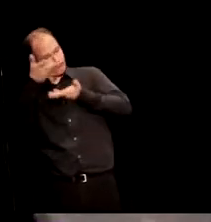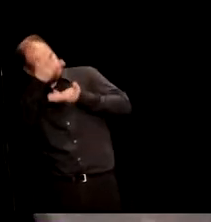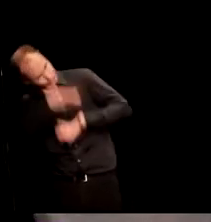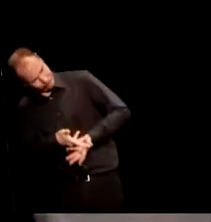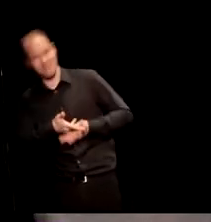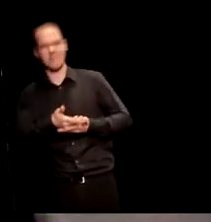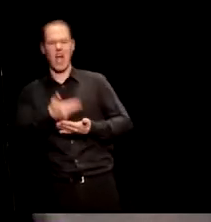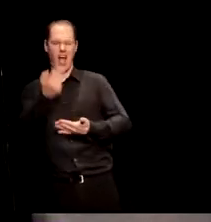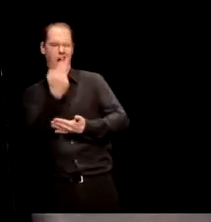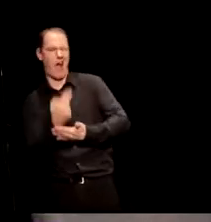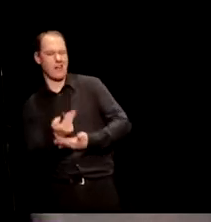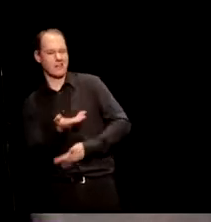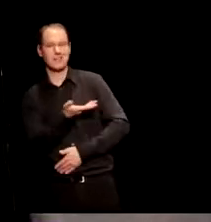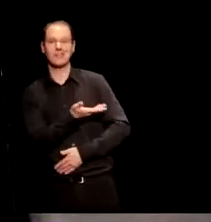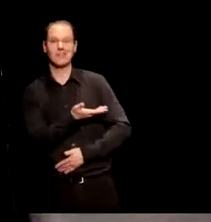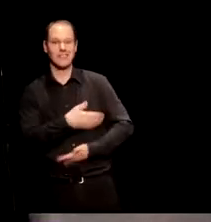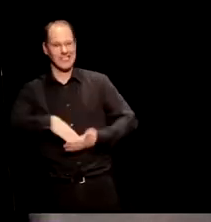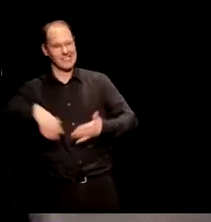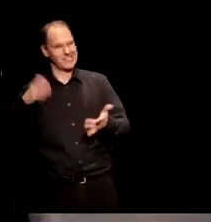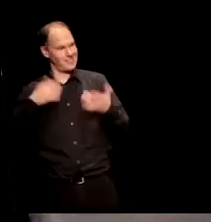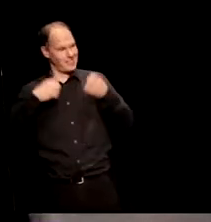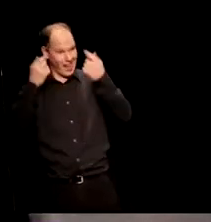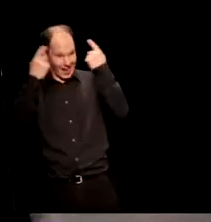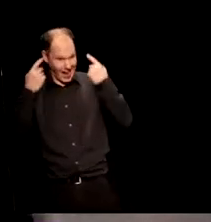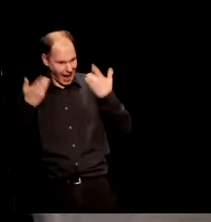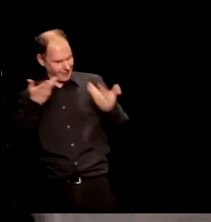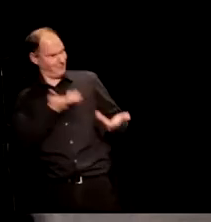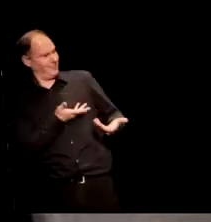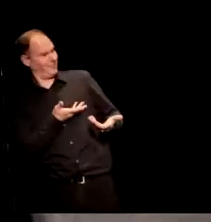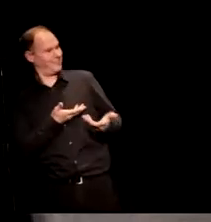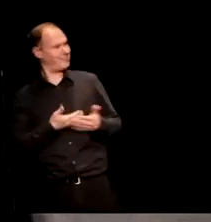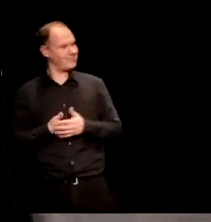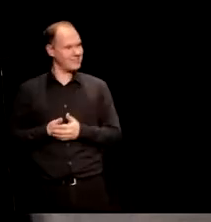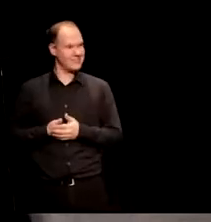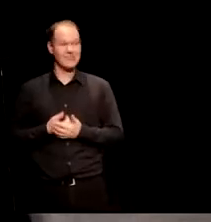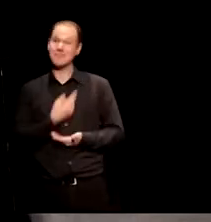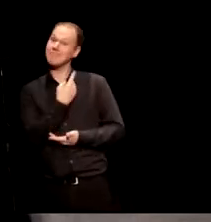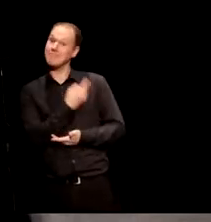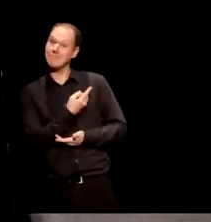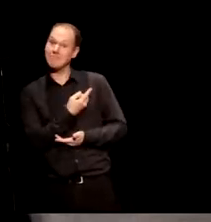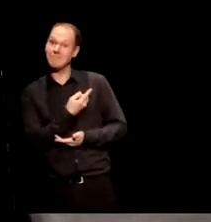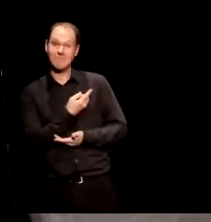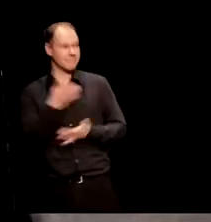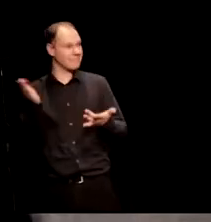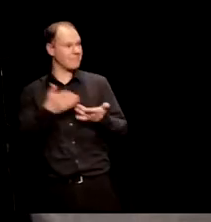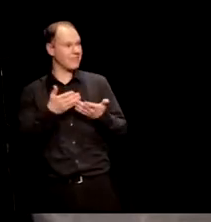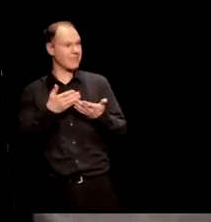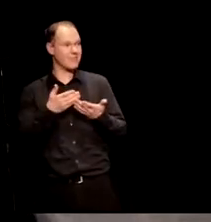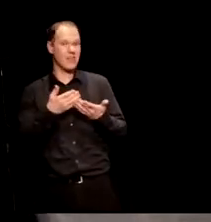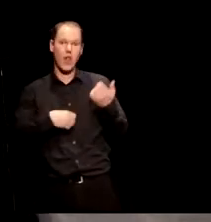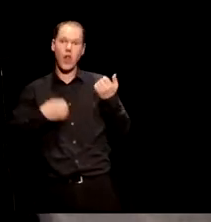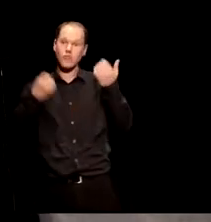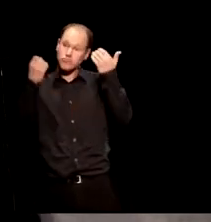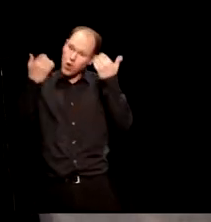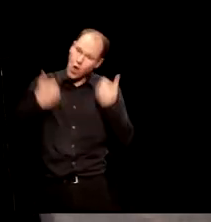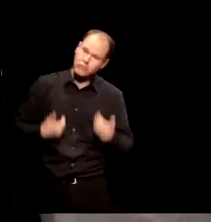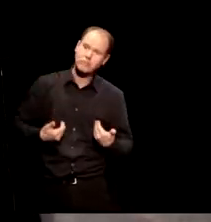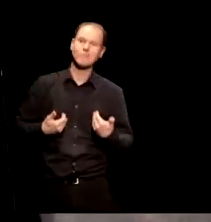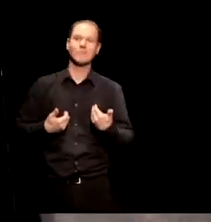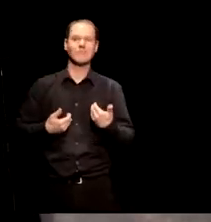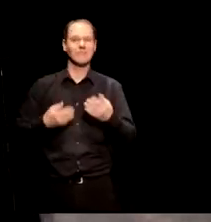of art. Here is the kinky hair. Here is the long,